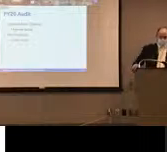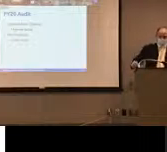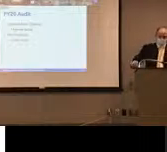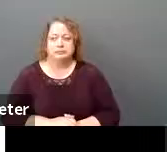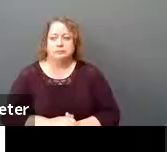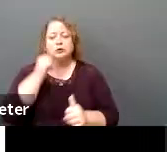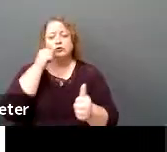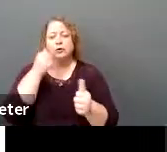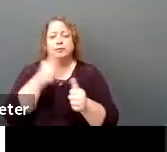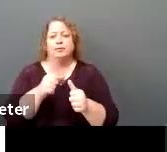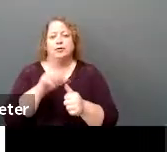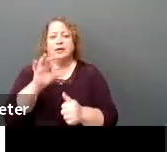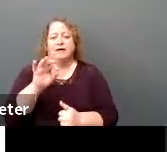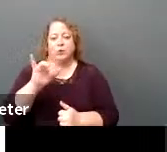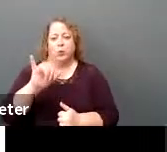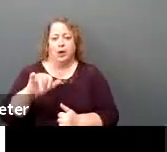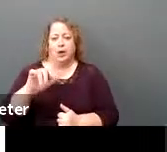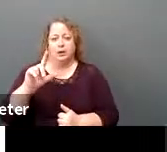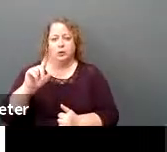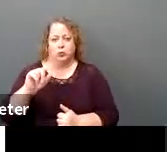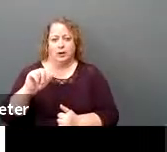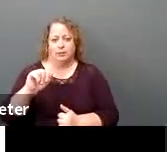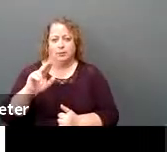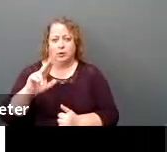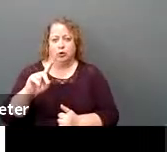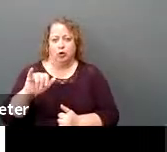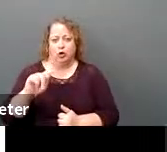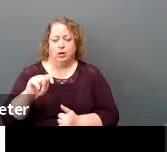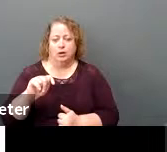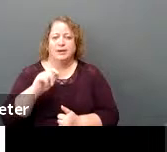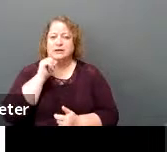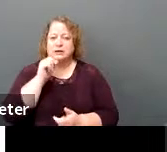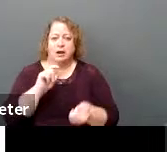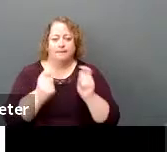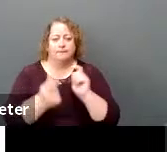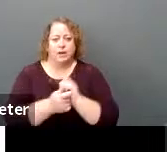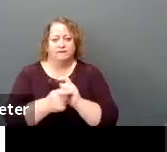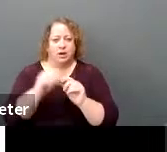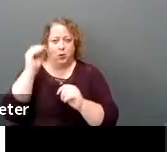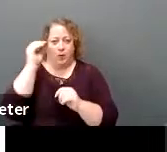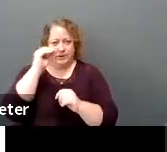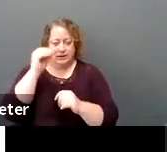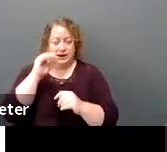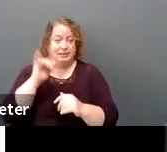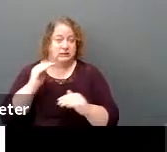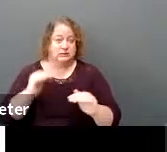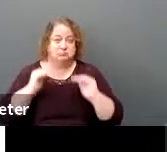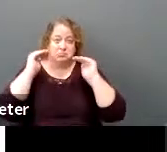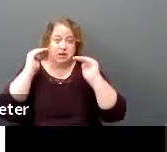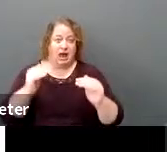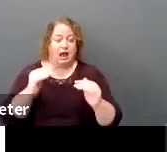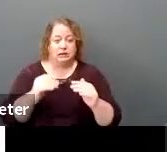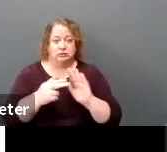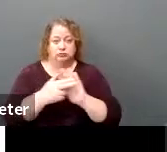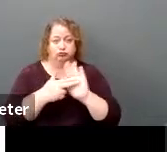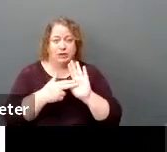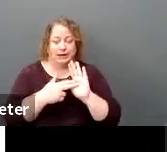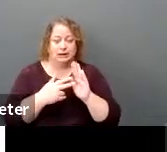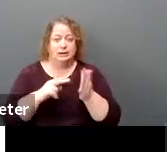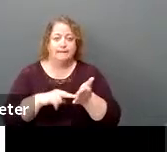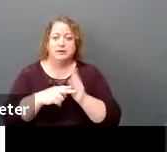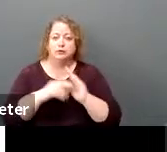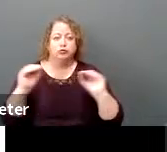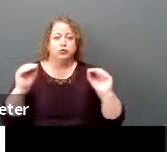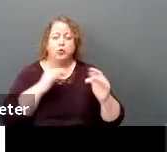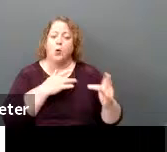As a reminder, the FY20 audit received an unmodified opinion, which is the highest rating an audit can receive. This means that there were